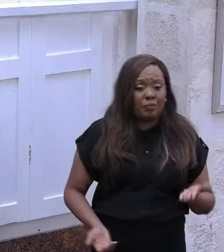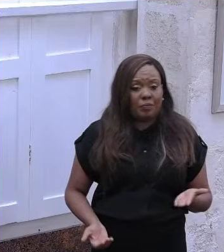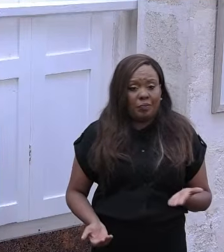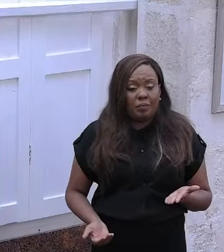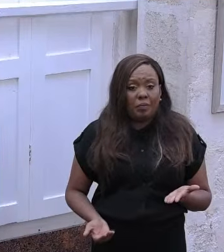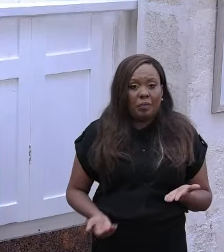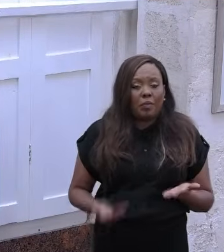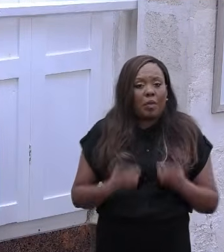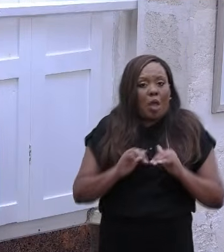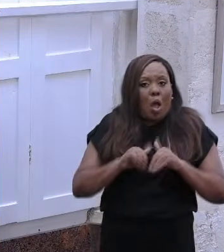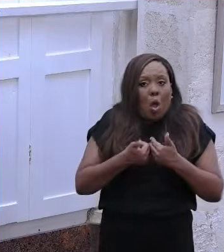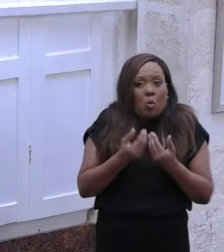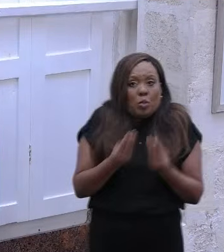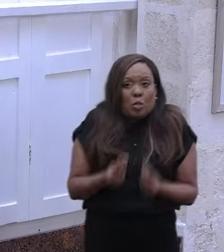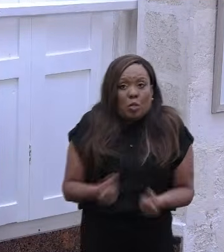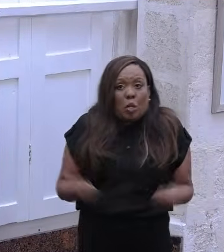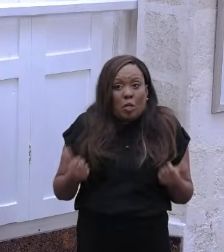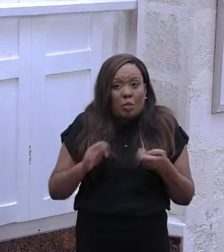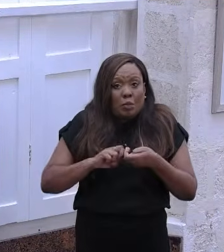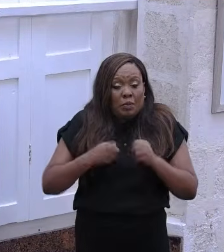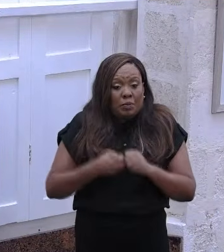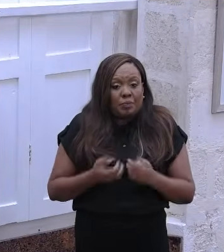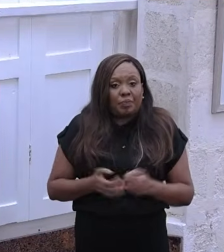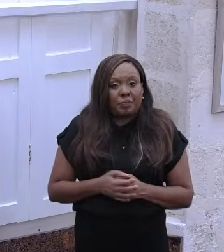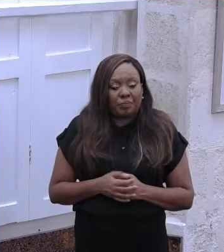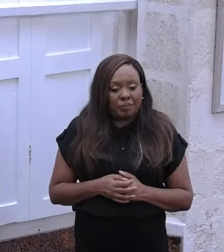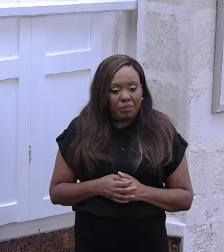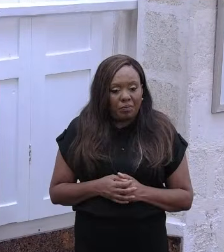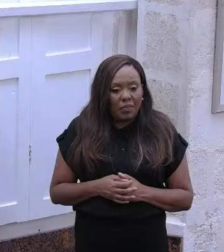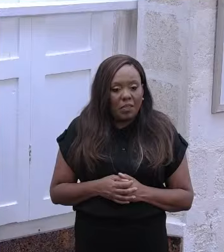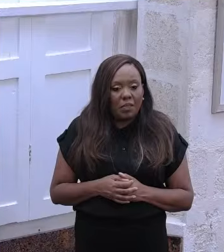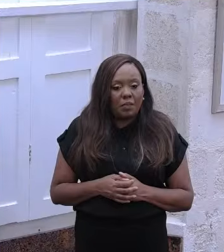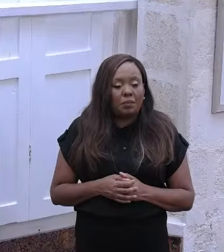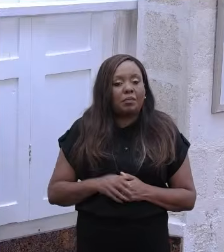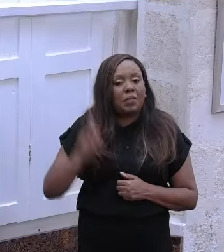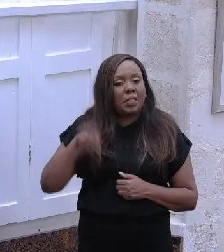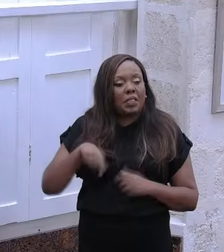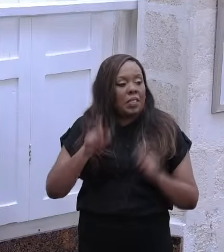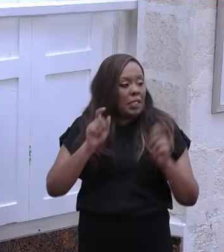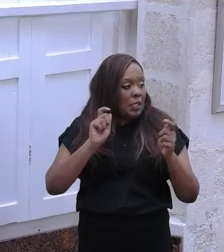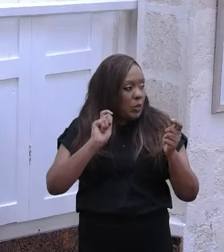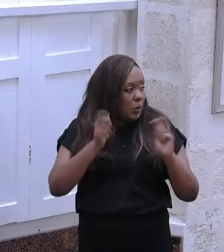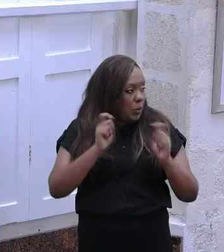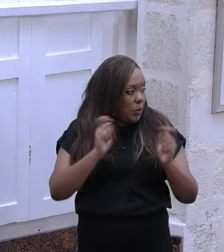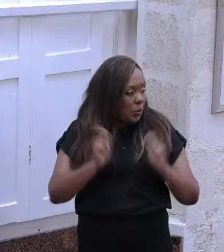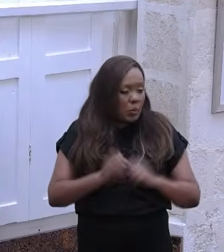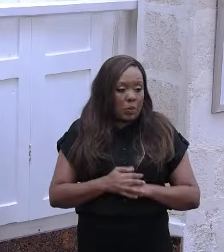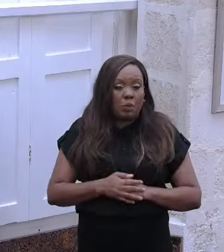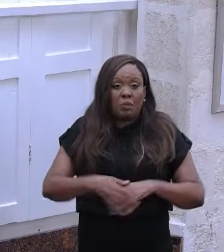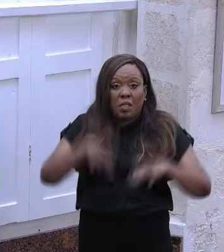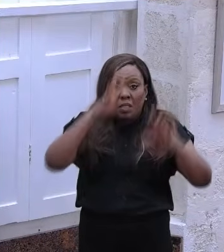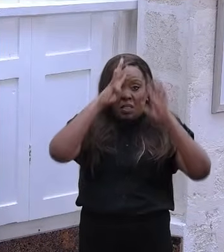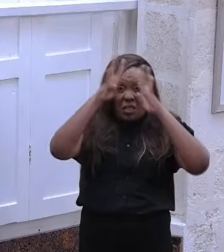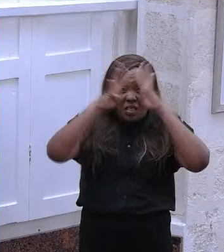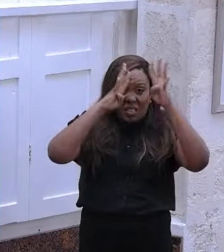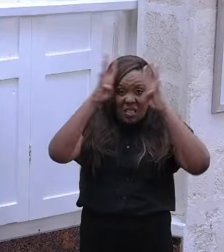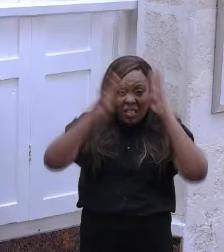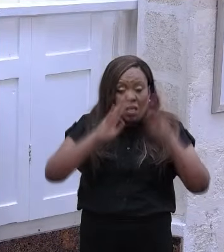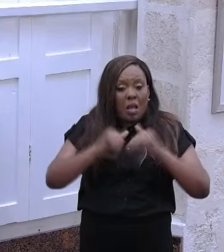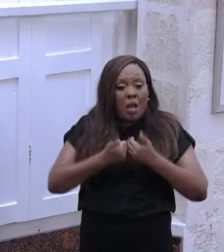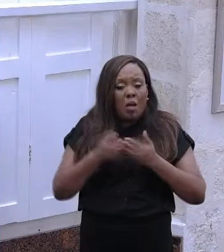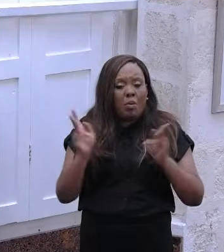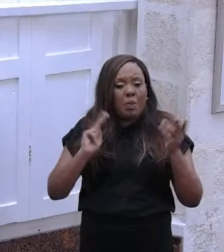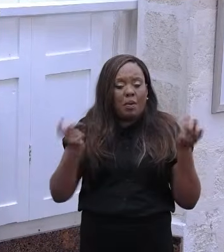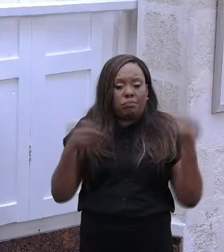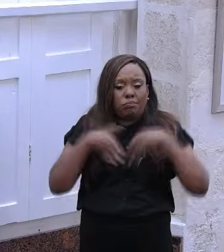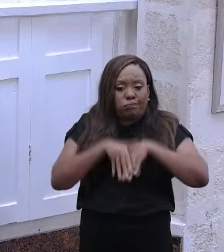going to be able to face down this problem is to make some change and to innovate the way in which we integrate people